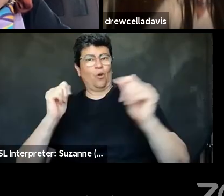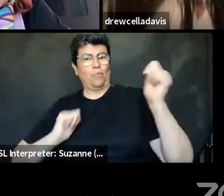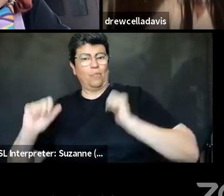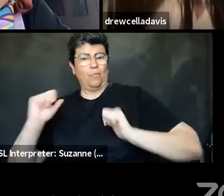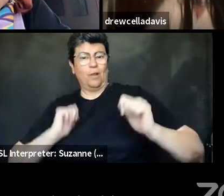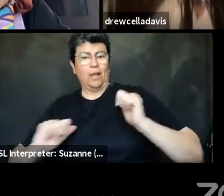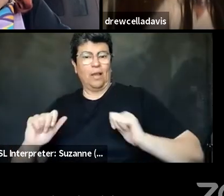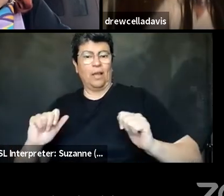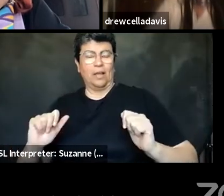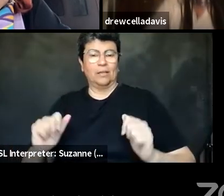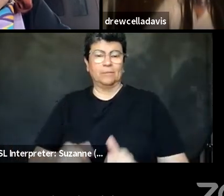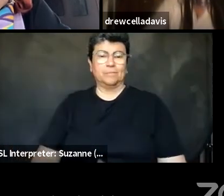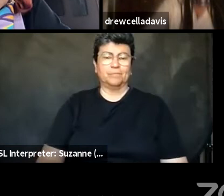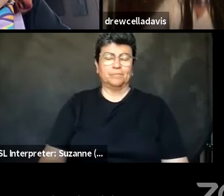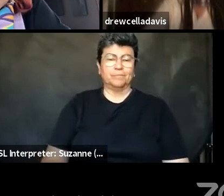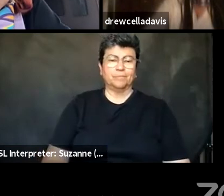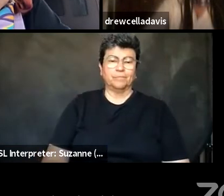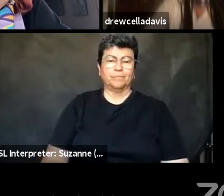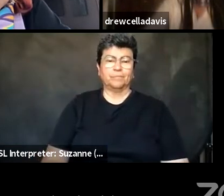And